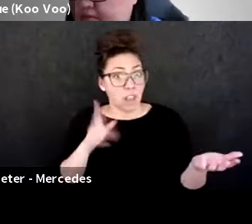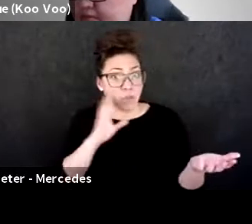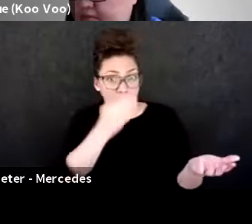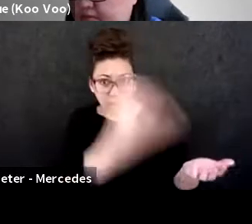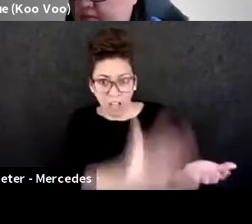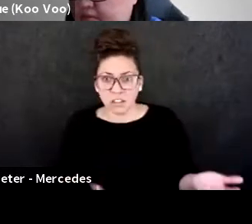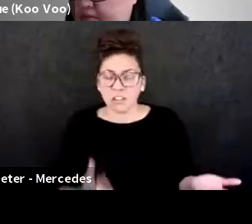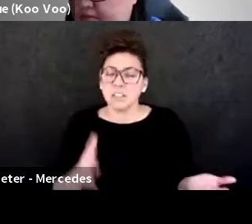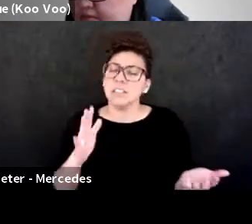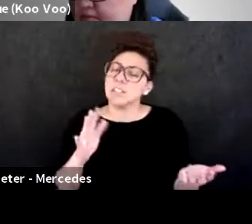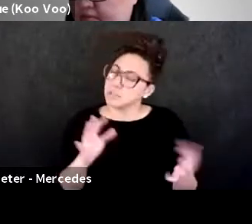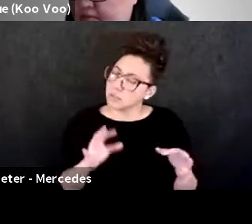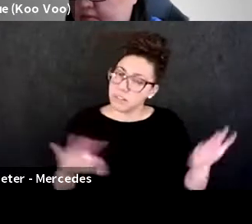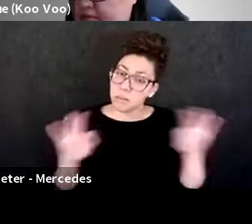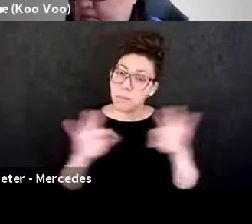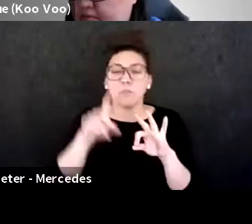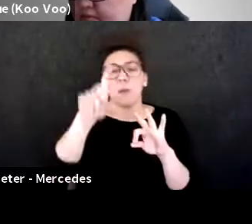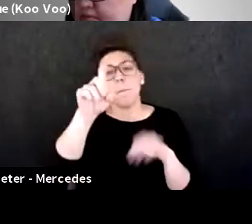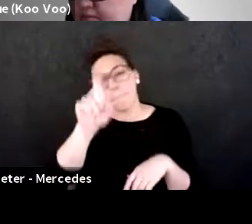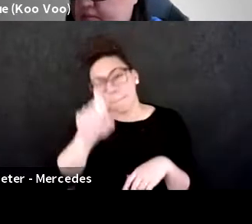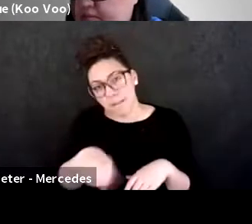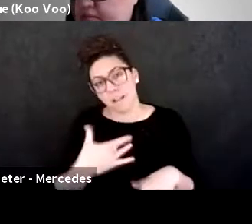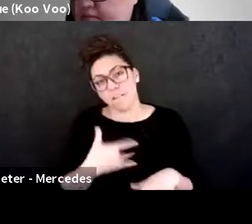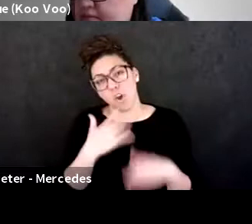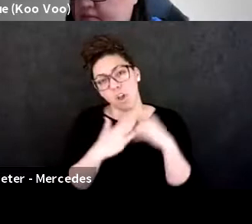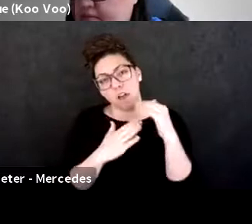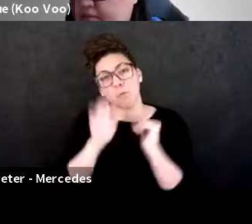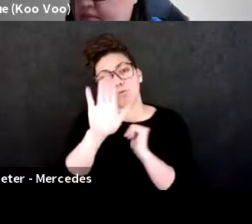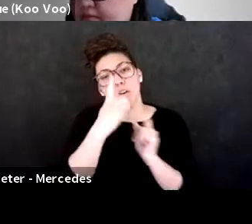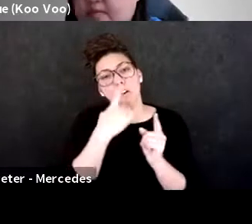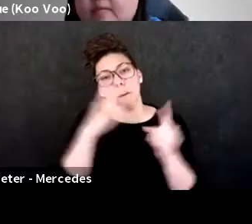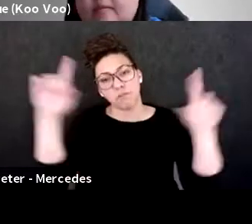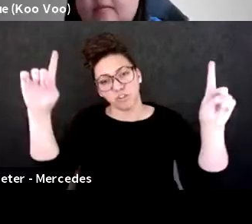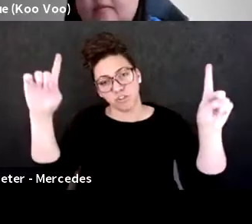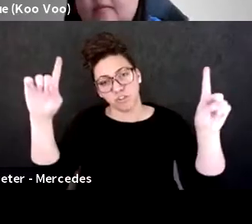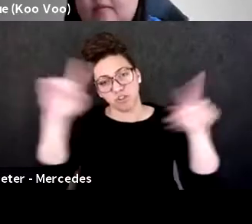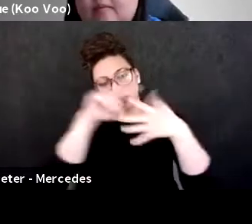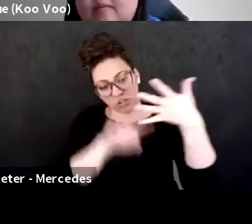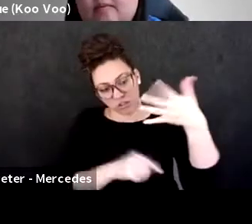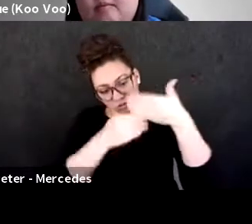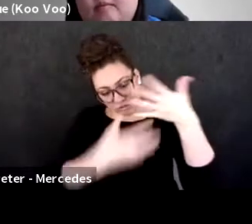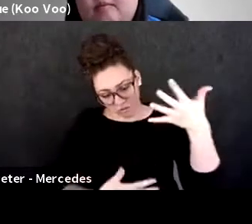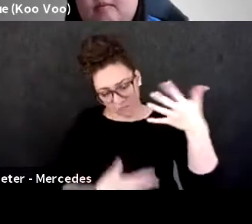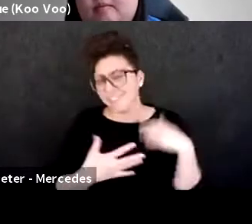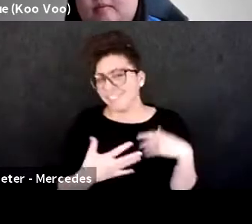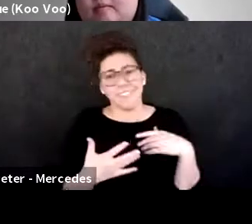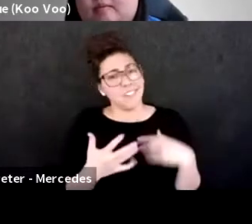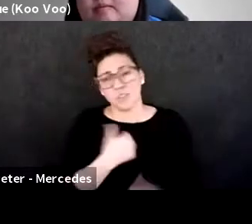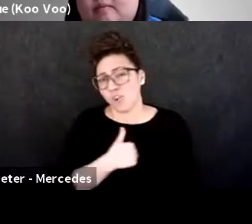your accomplishments and what you can contribute, it's meaningful. We don't have to be apologetic for it.